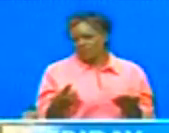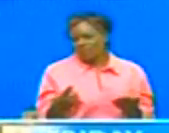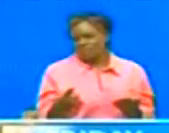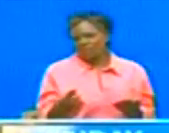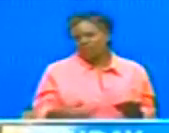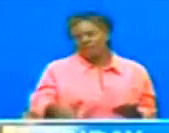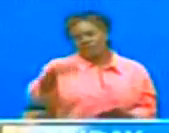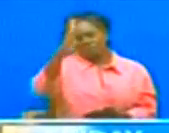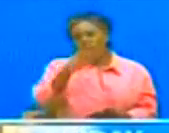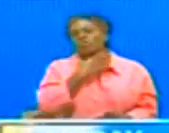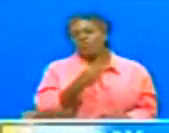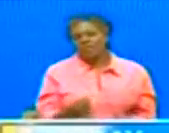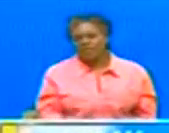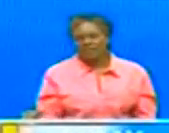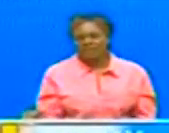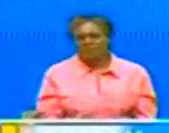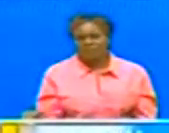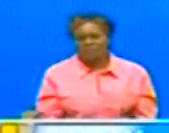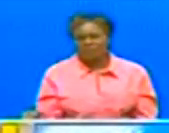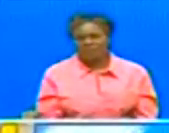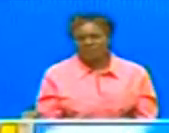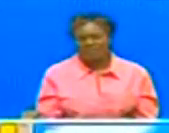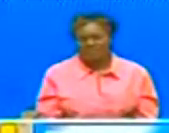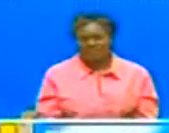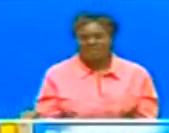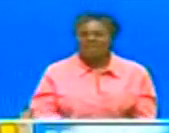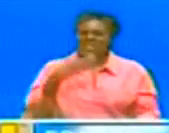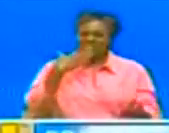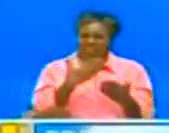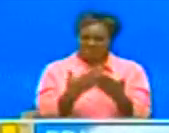God willing. Thank you for now. All right.